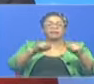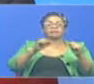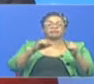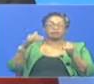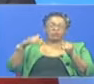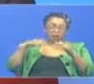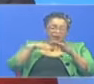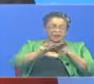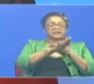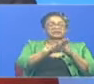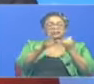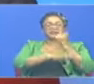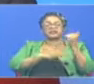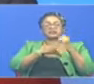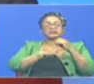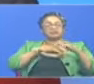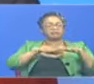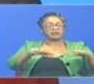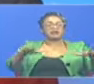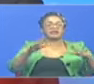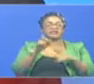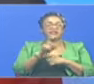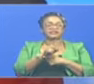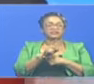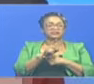into the country and spread the virus.